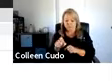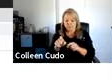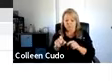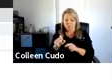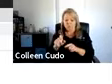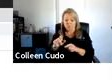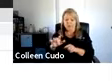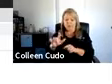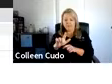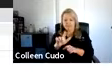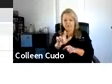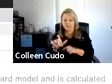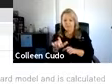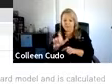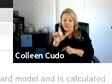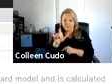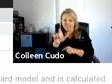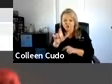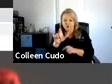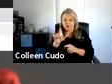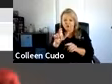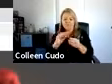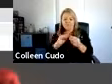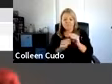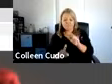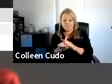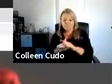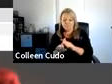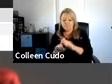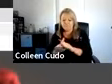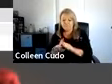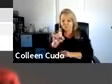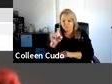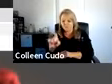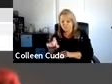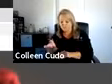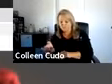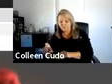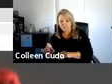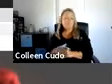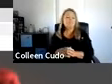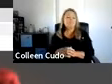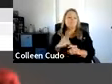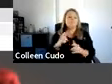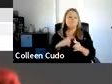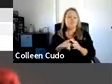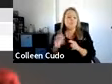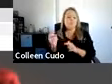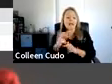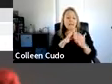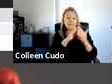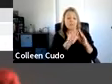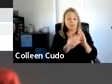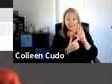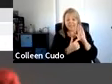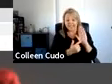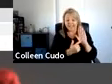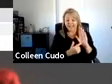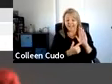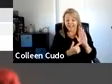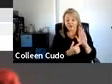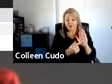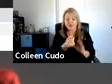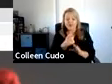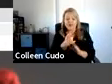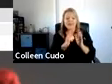any particular day. So when you scroll back up, you can then go to the Community Indicators tab.